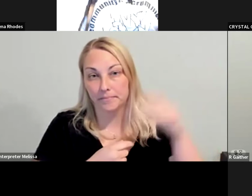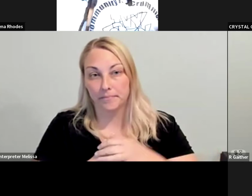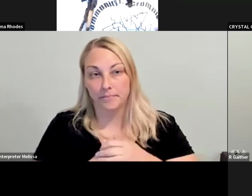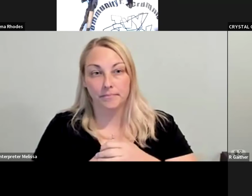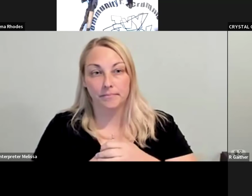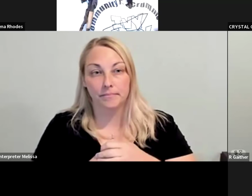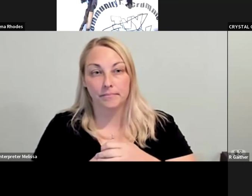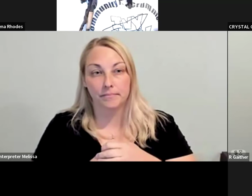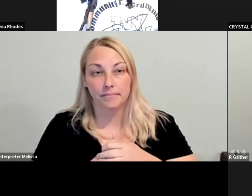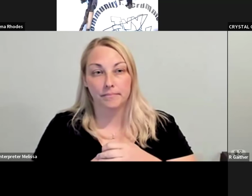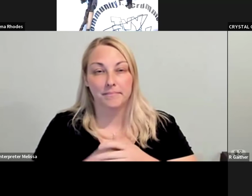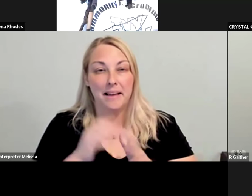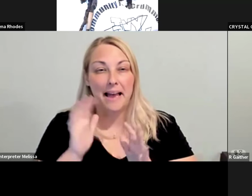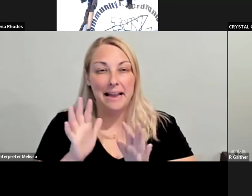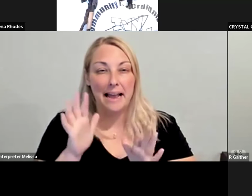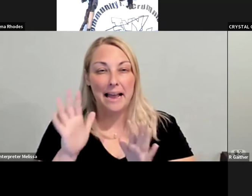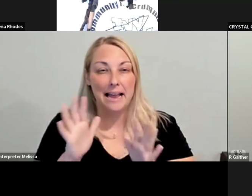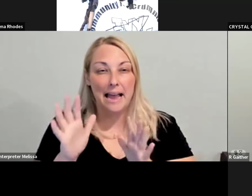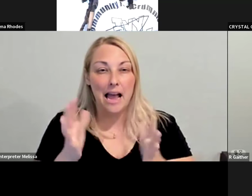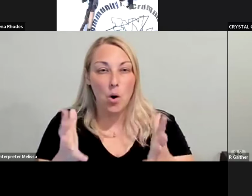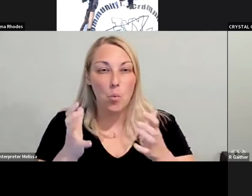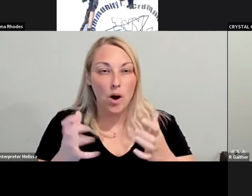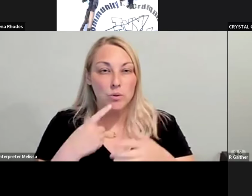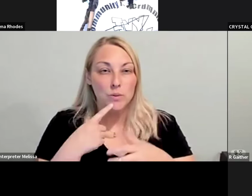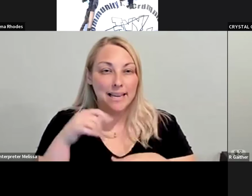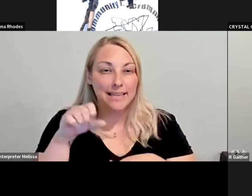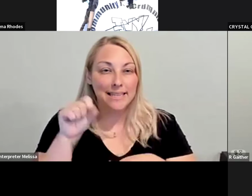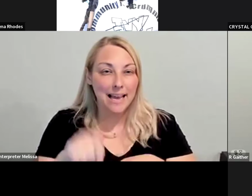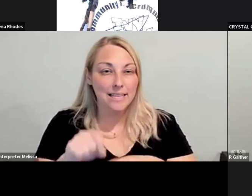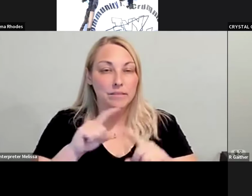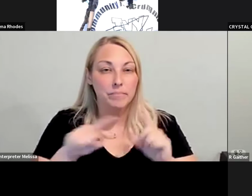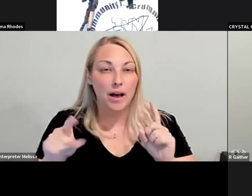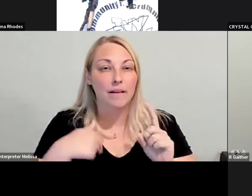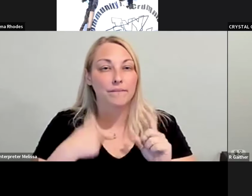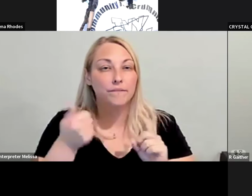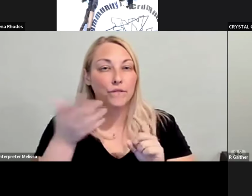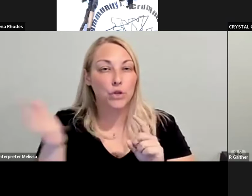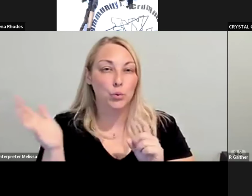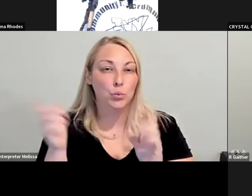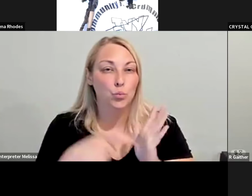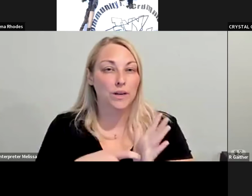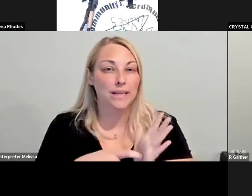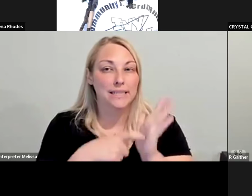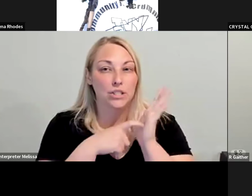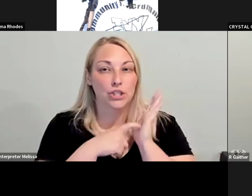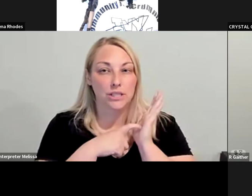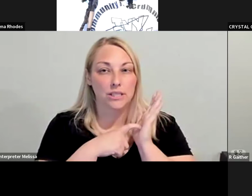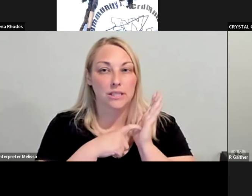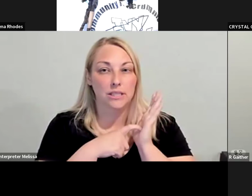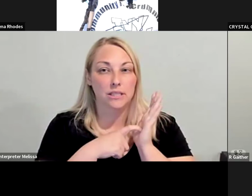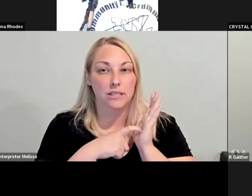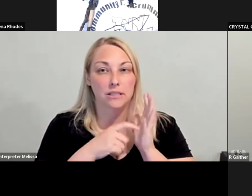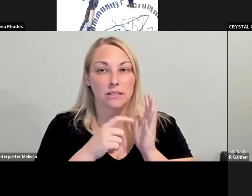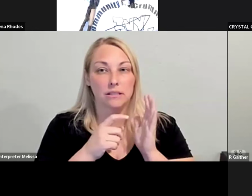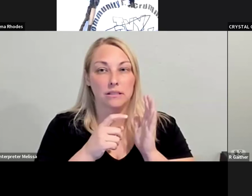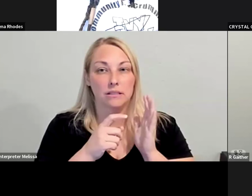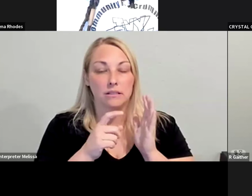I want to say yes, but on a few conditions. Hold a discussion for 3